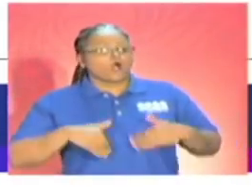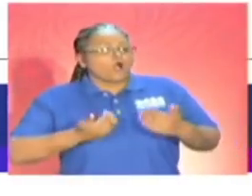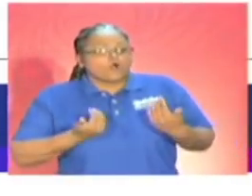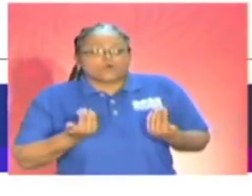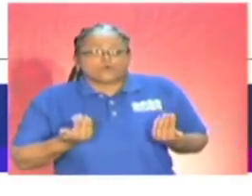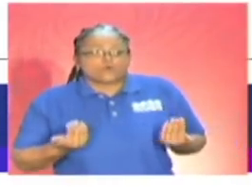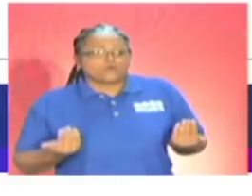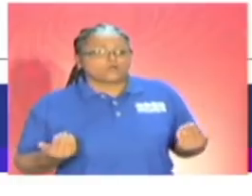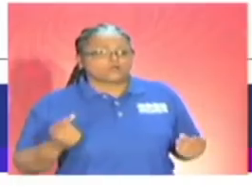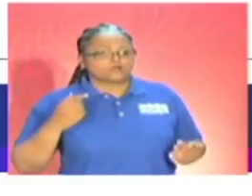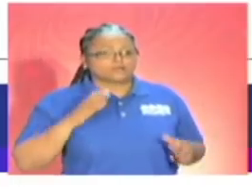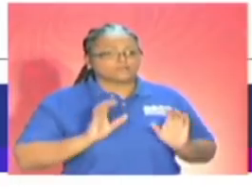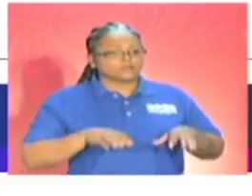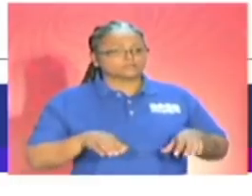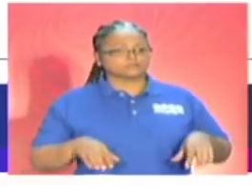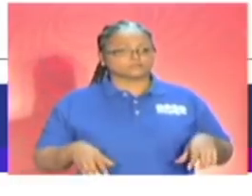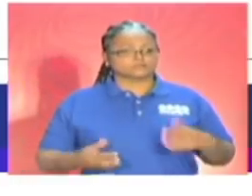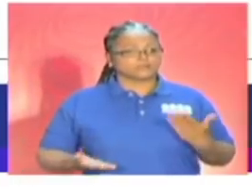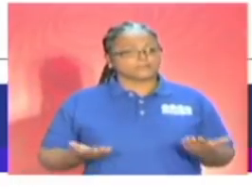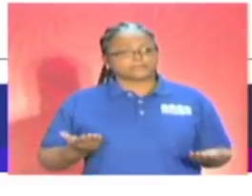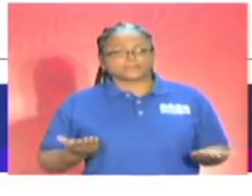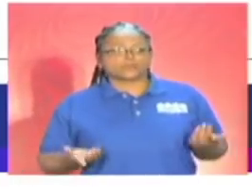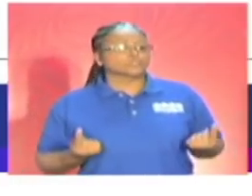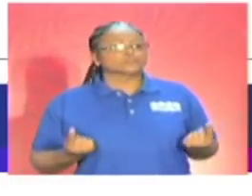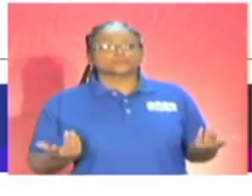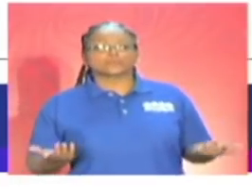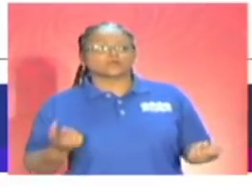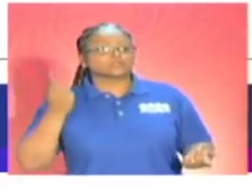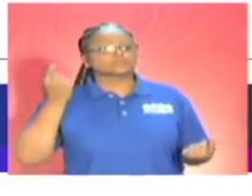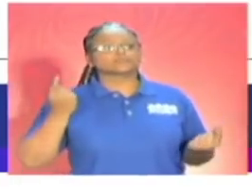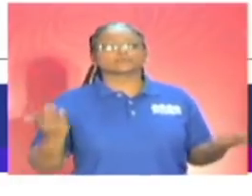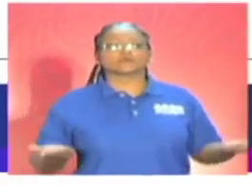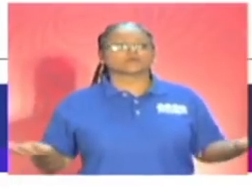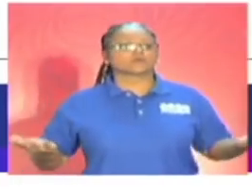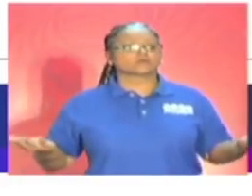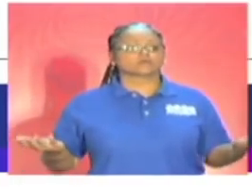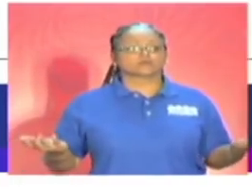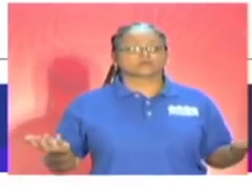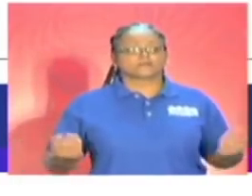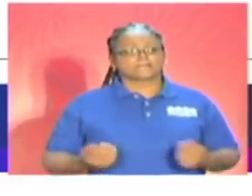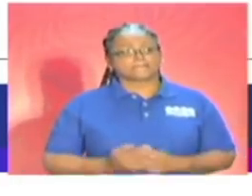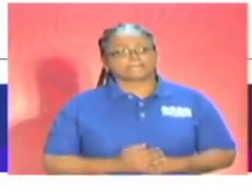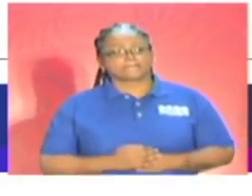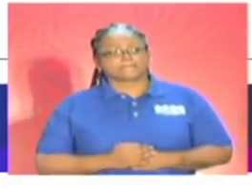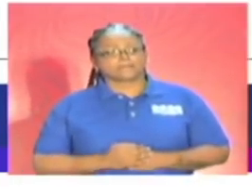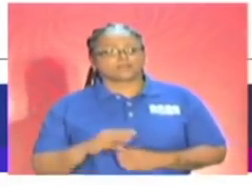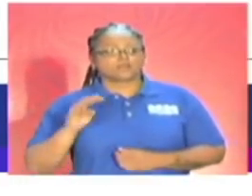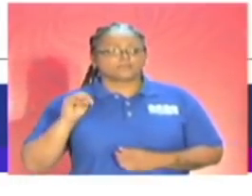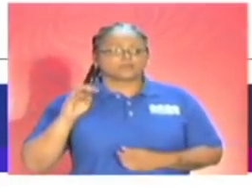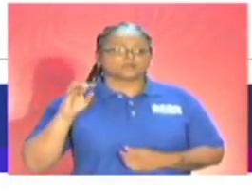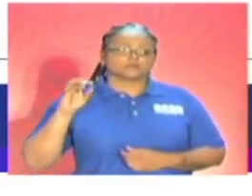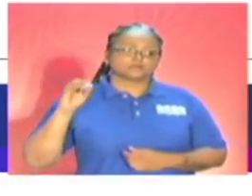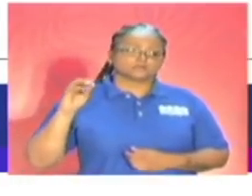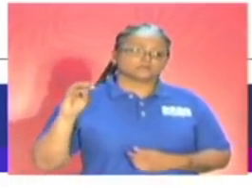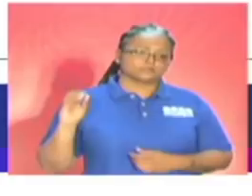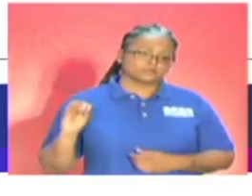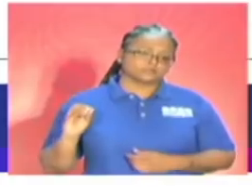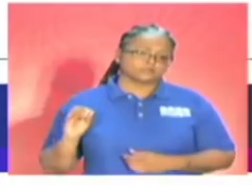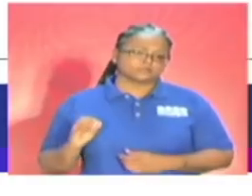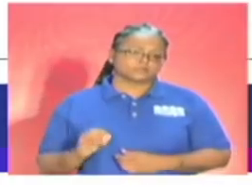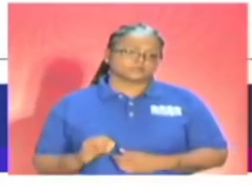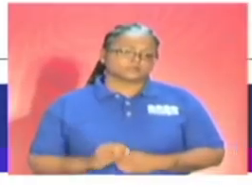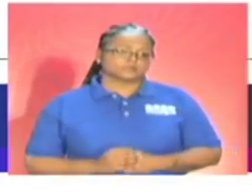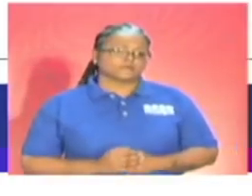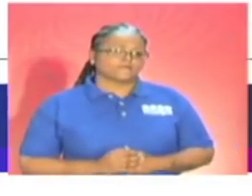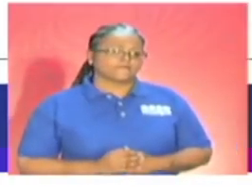that? My second question is for the CMO. I'm not sure if you can answer this for me, but there were reports of a